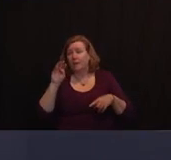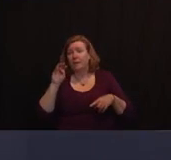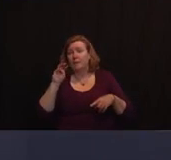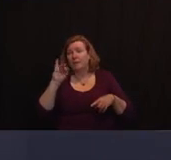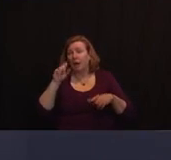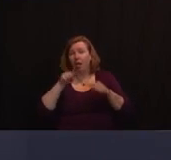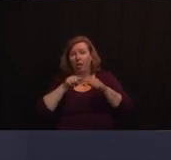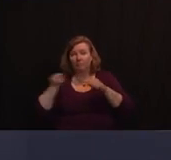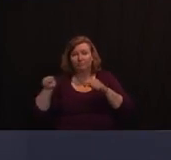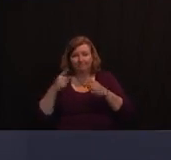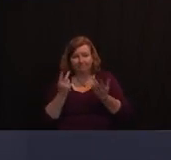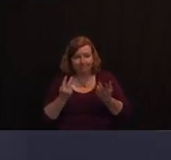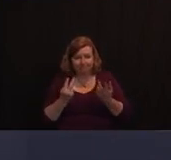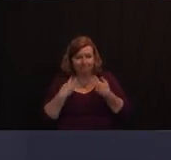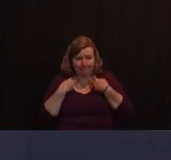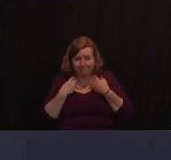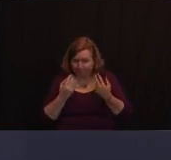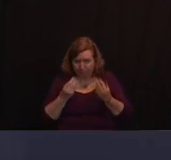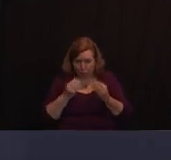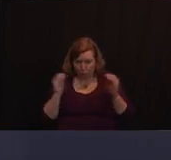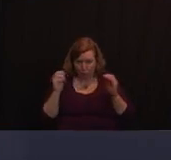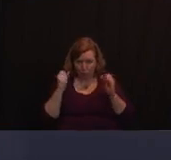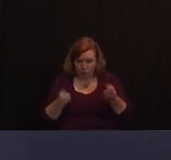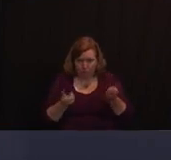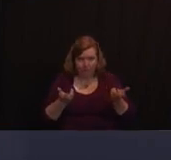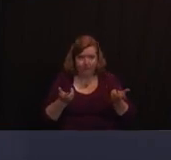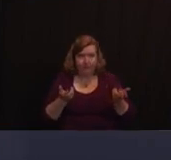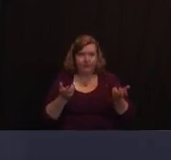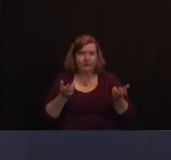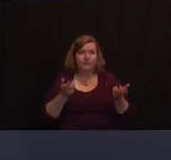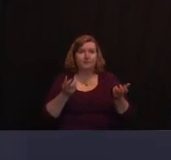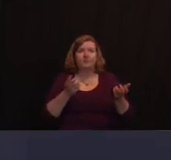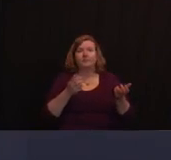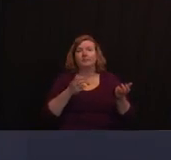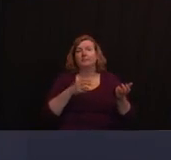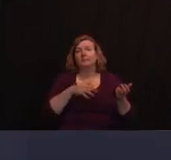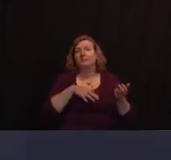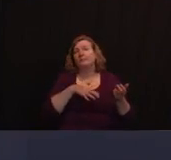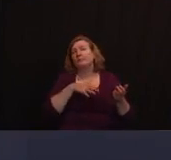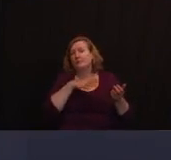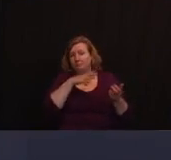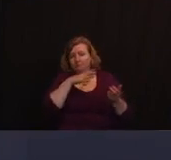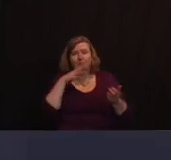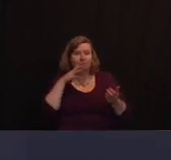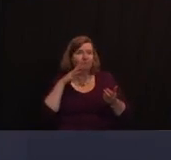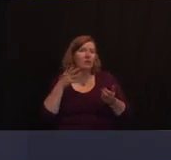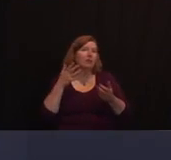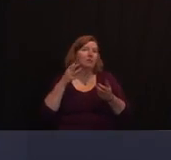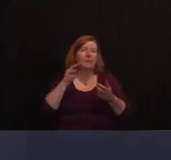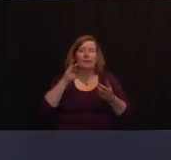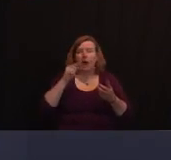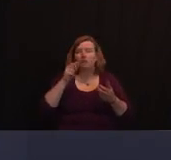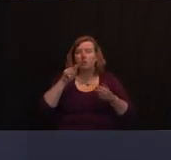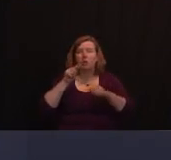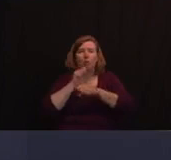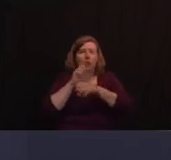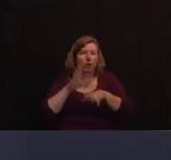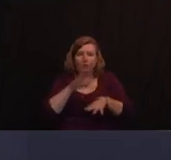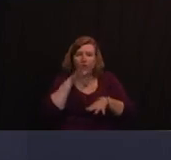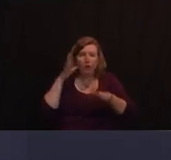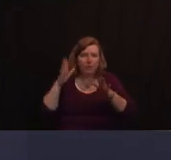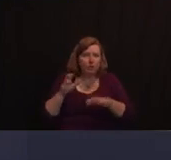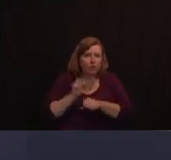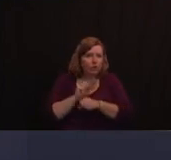difficult. Seasonal workers or migrant workers who we know are in the state right now. Many of these, by the way, the